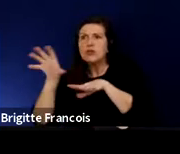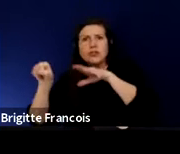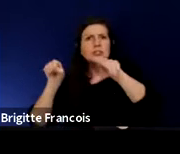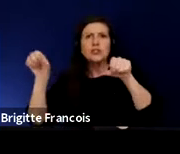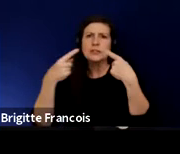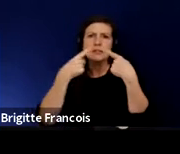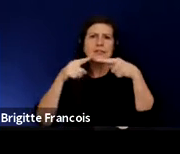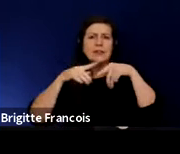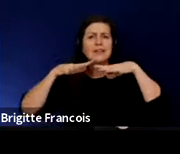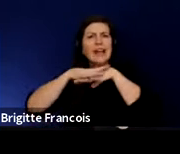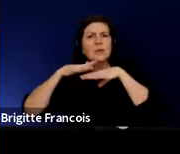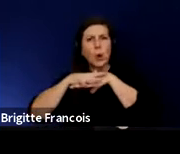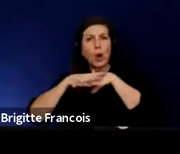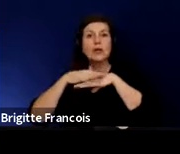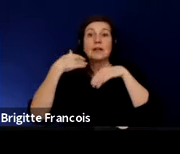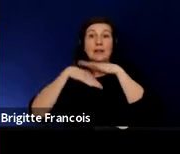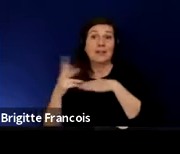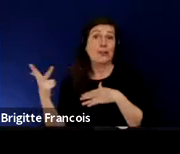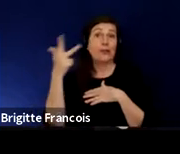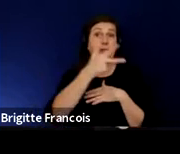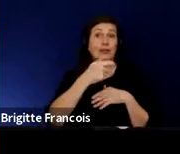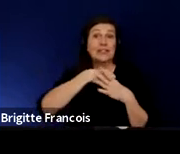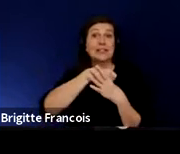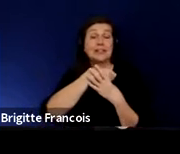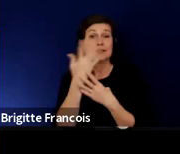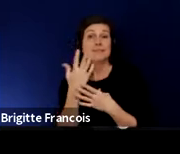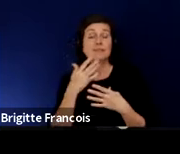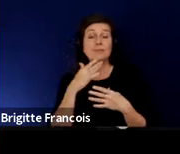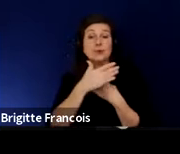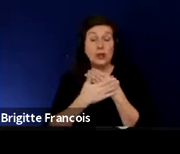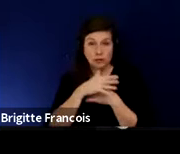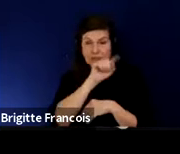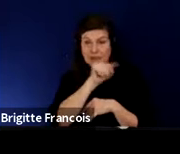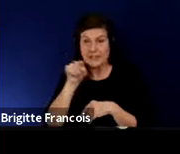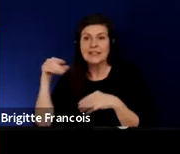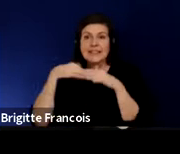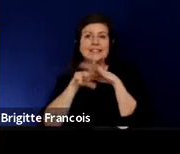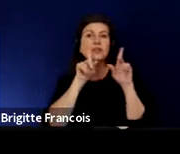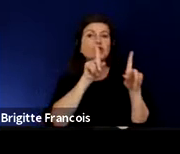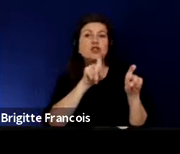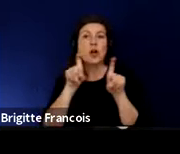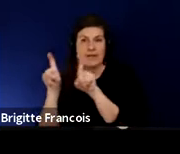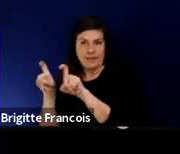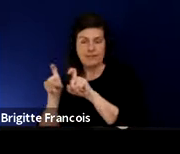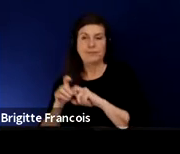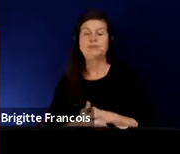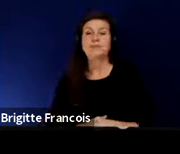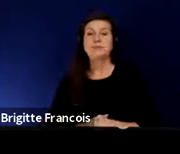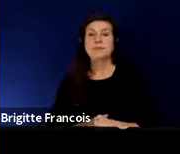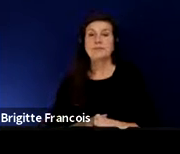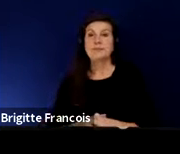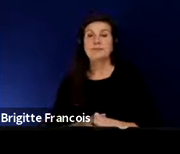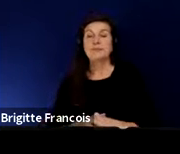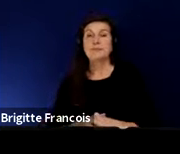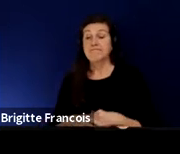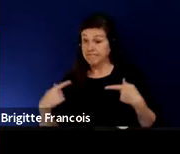have in the 3 countries and asked this in a survey. And just in parallel with